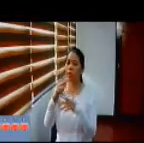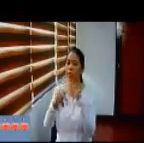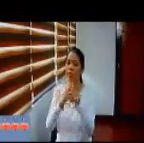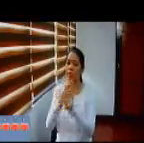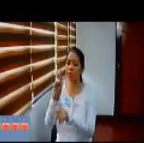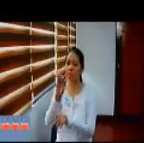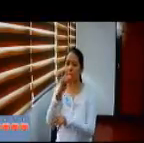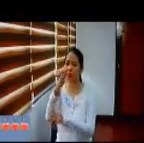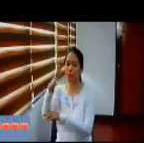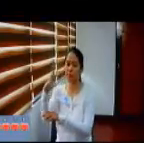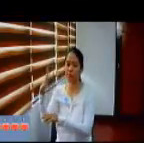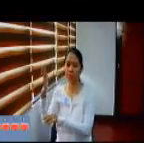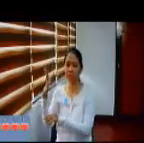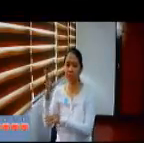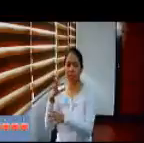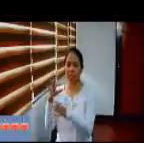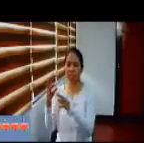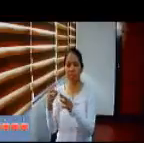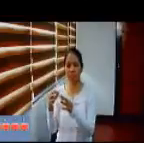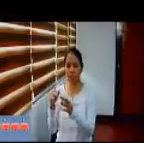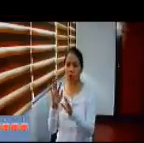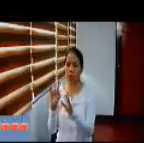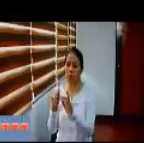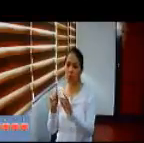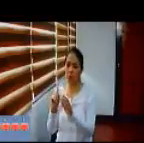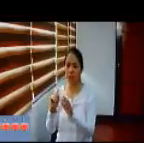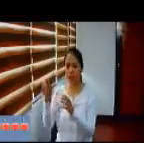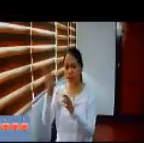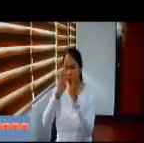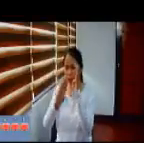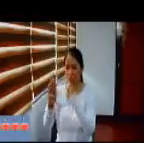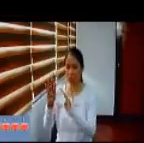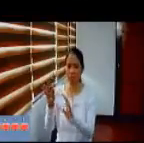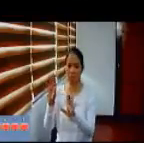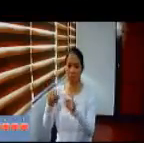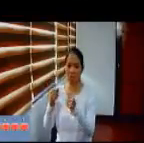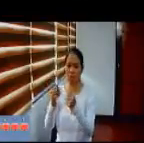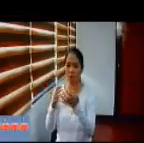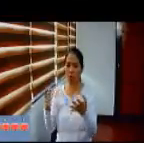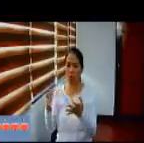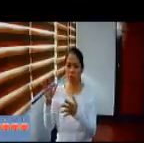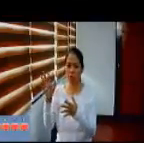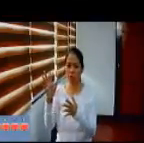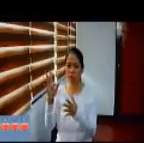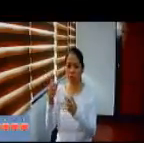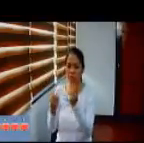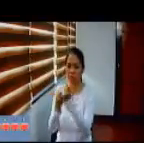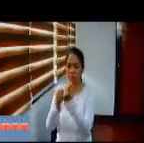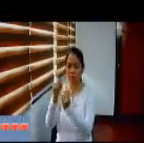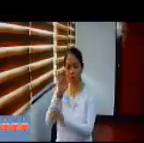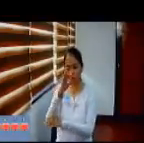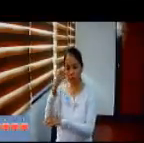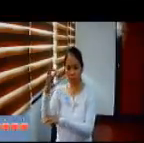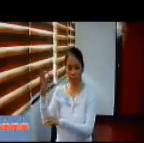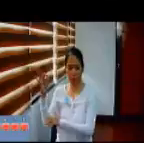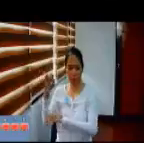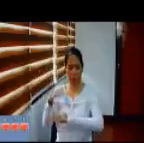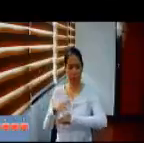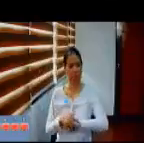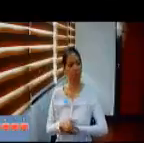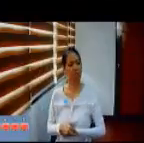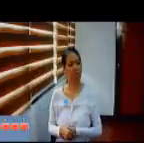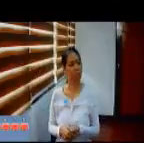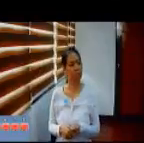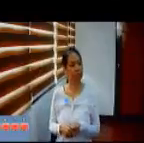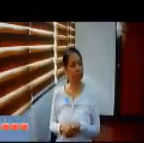the likely problems and how much that forest can support. If you are an agriculturist and you don't have an appreciation of